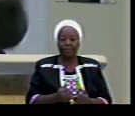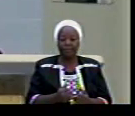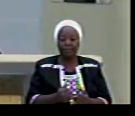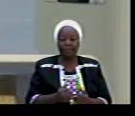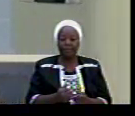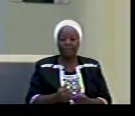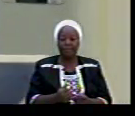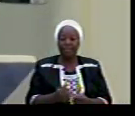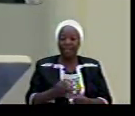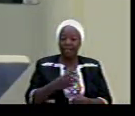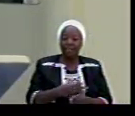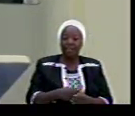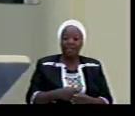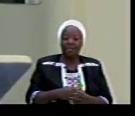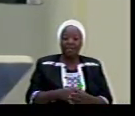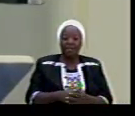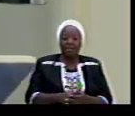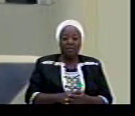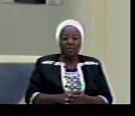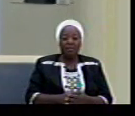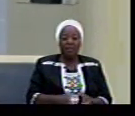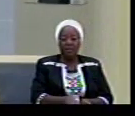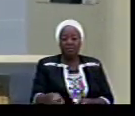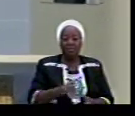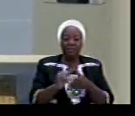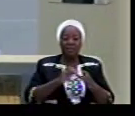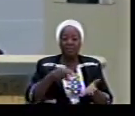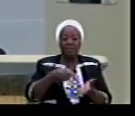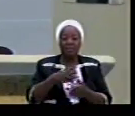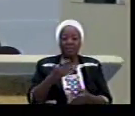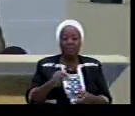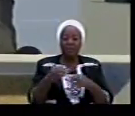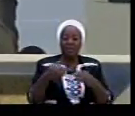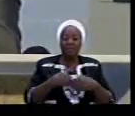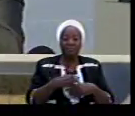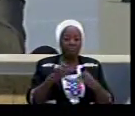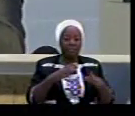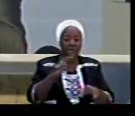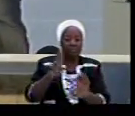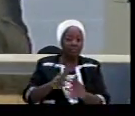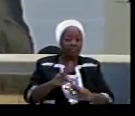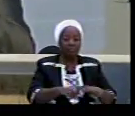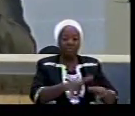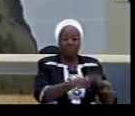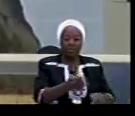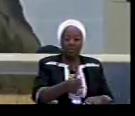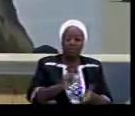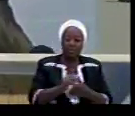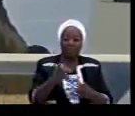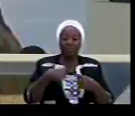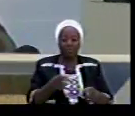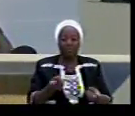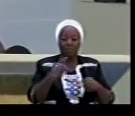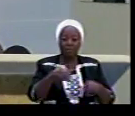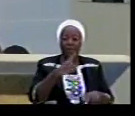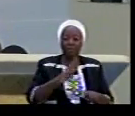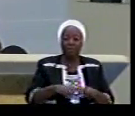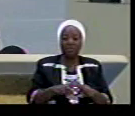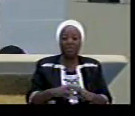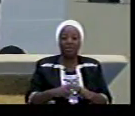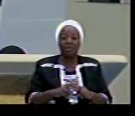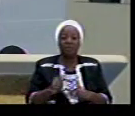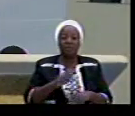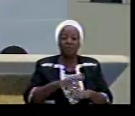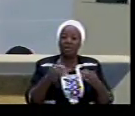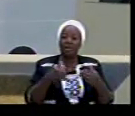And those who are standing up there, we have plenty chairs there you can occupy. There's no reason for anyone